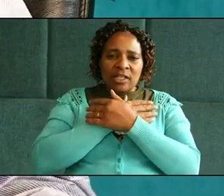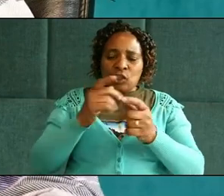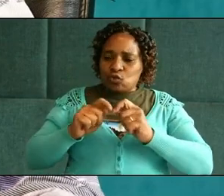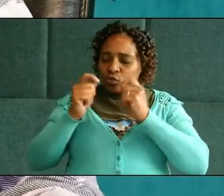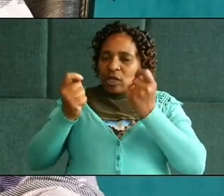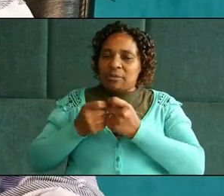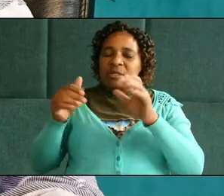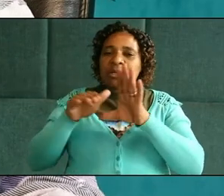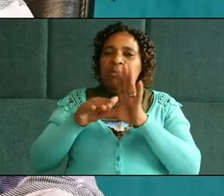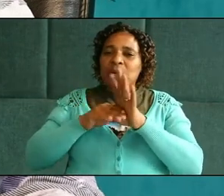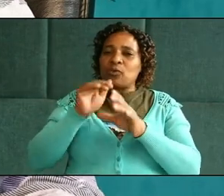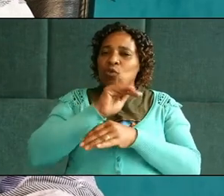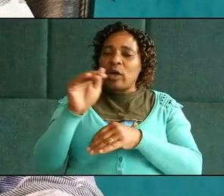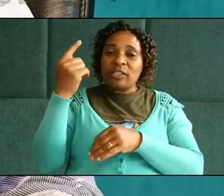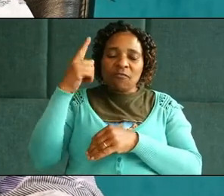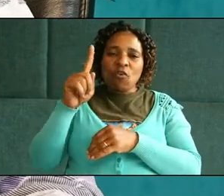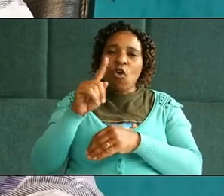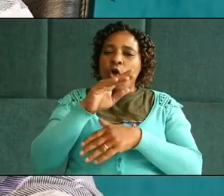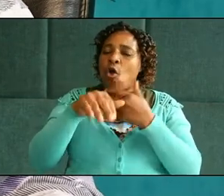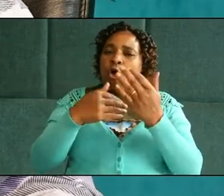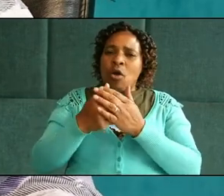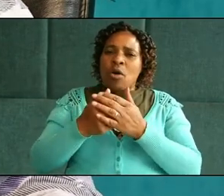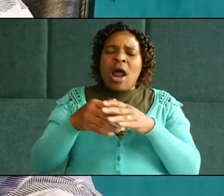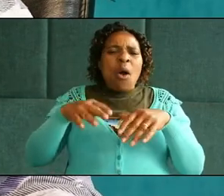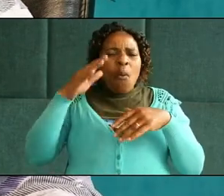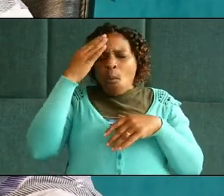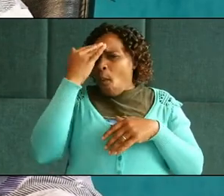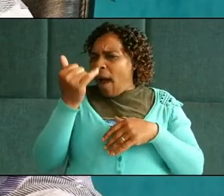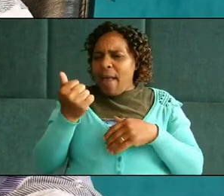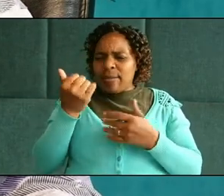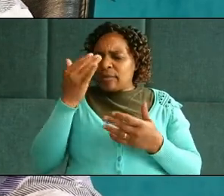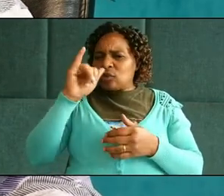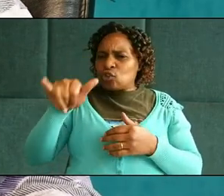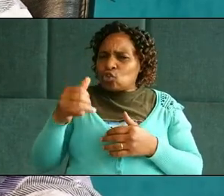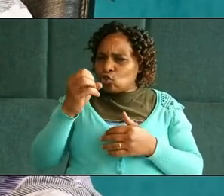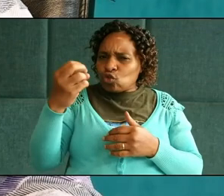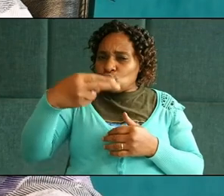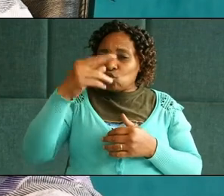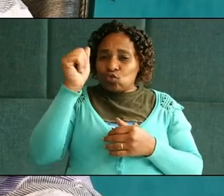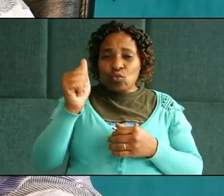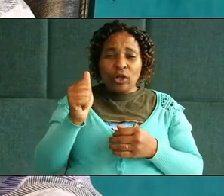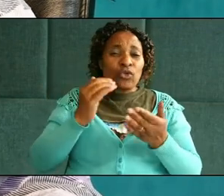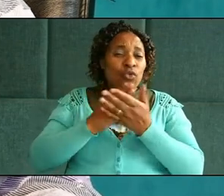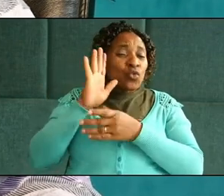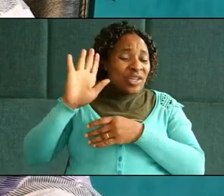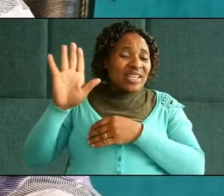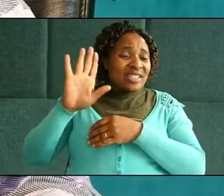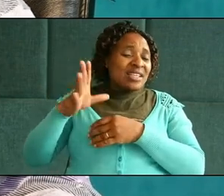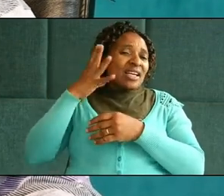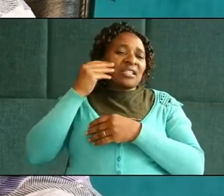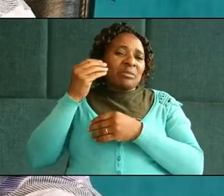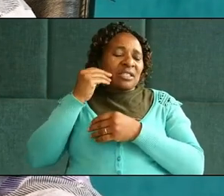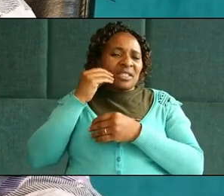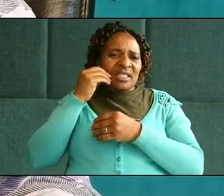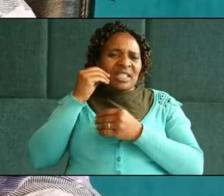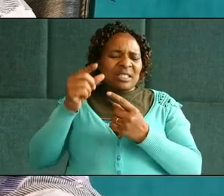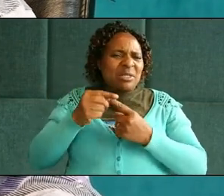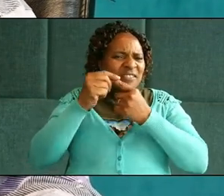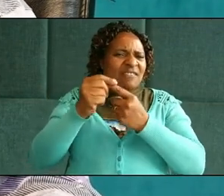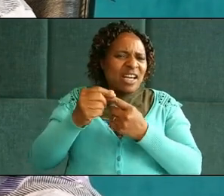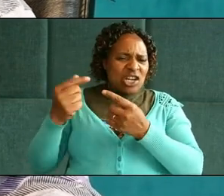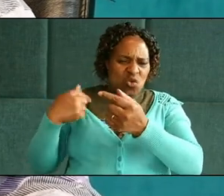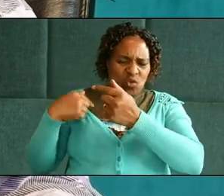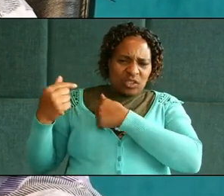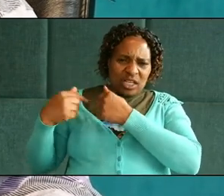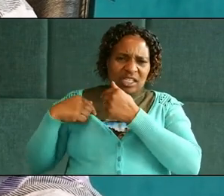tribes members to ask for Hebron? Why might Joshua, from prior experience, have been particularly concerned